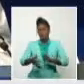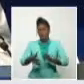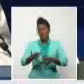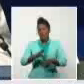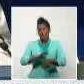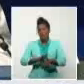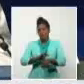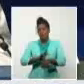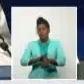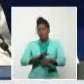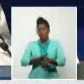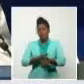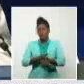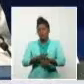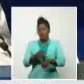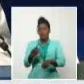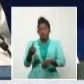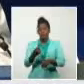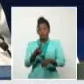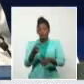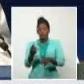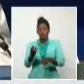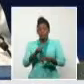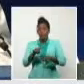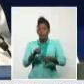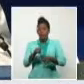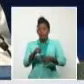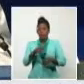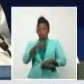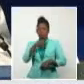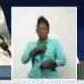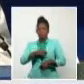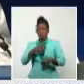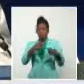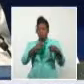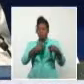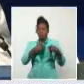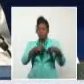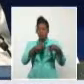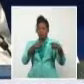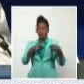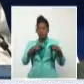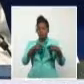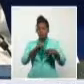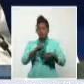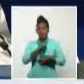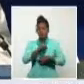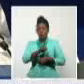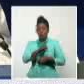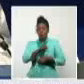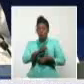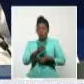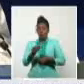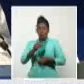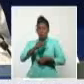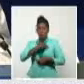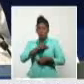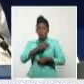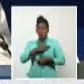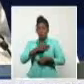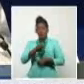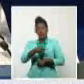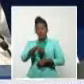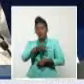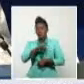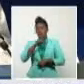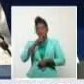After 12 days of evolution and 2 days at the ICU, she developed a host